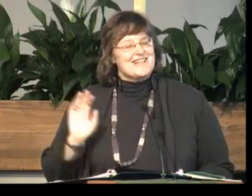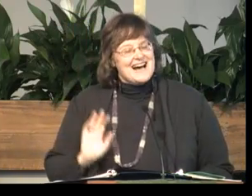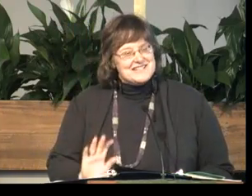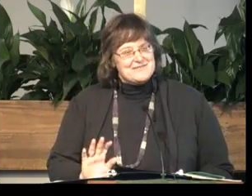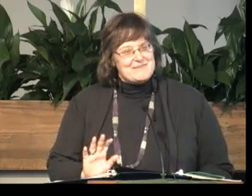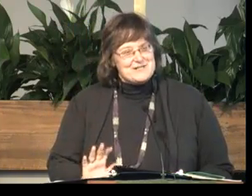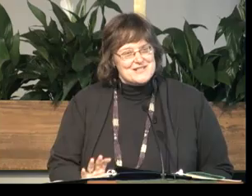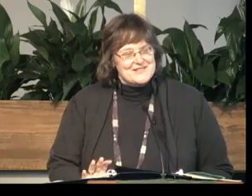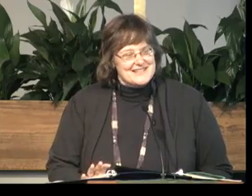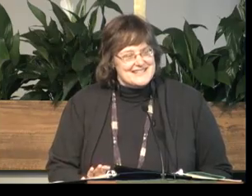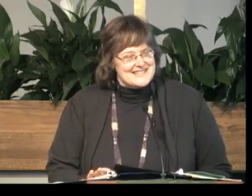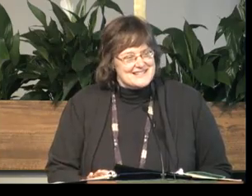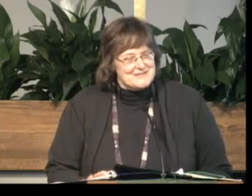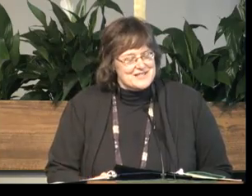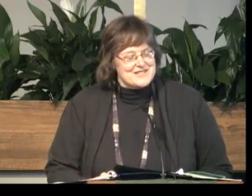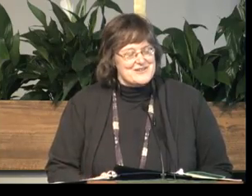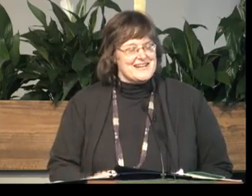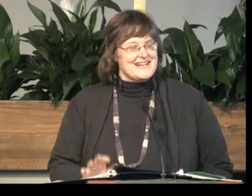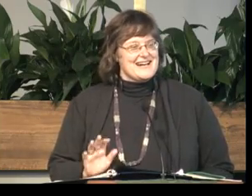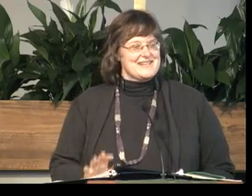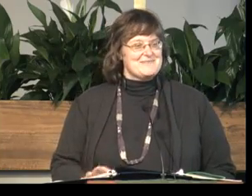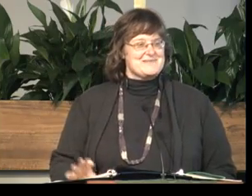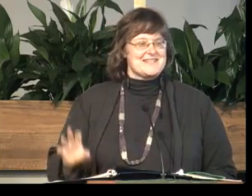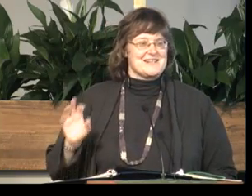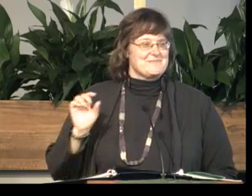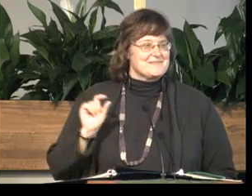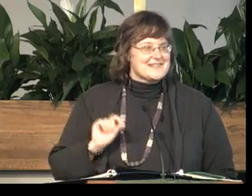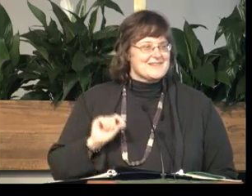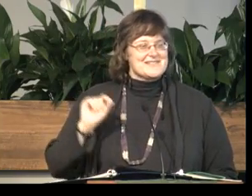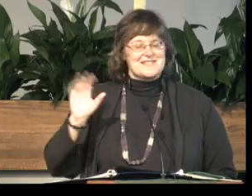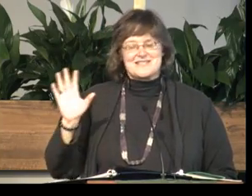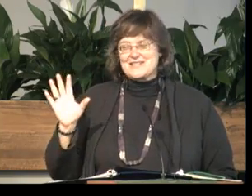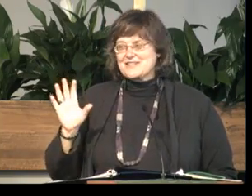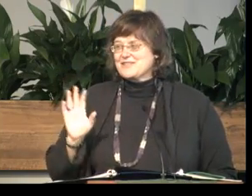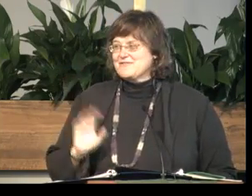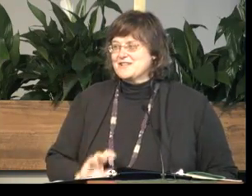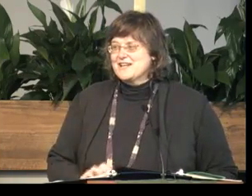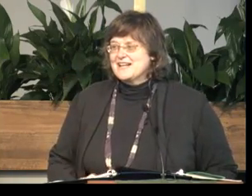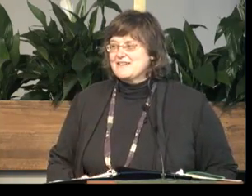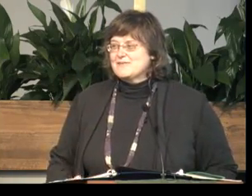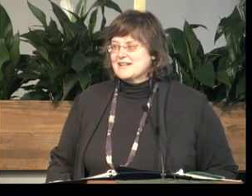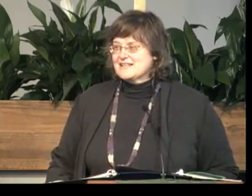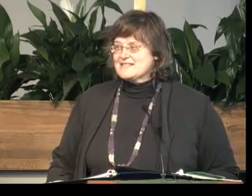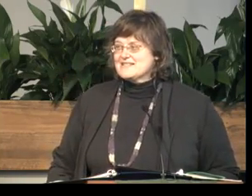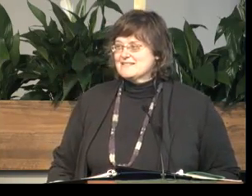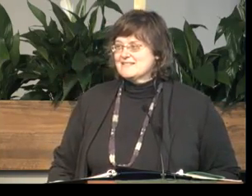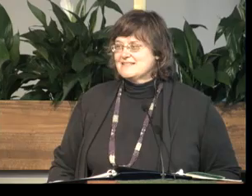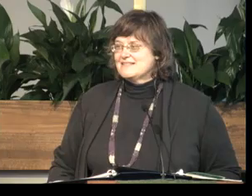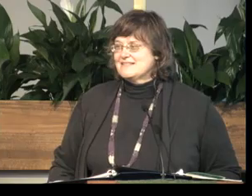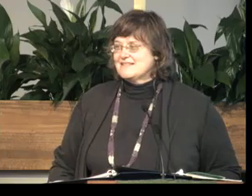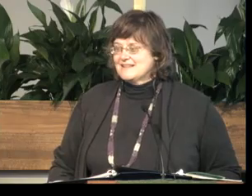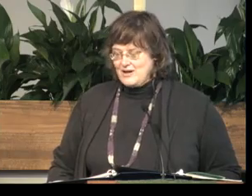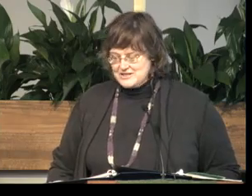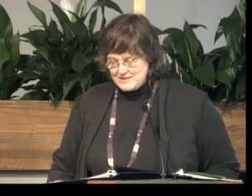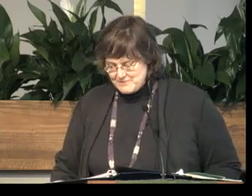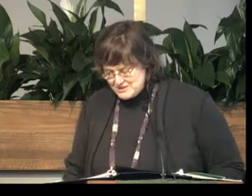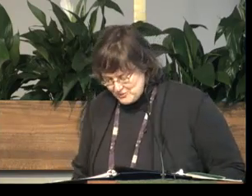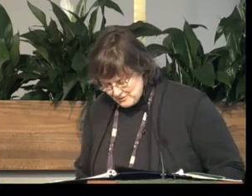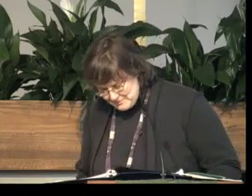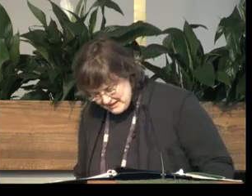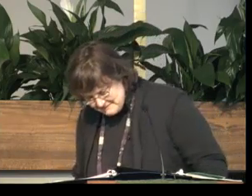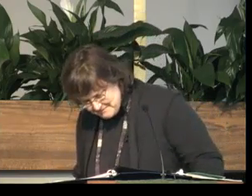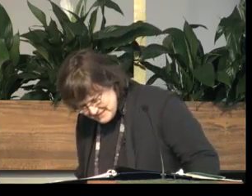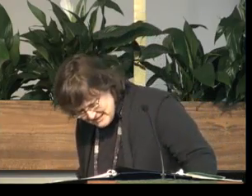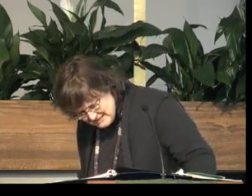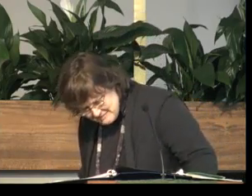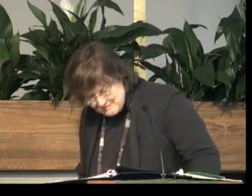There's lots of opportunities to donate items. Little to... Yes? Somebody stole